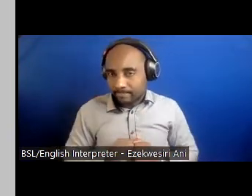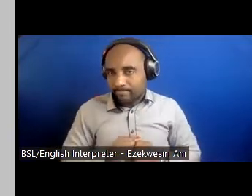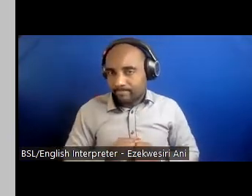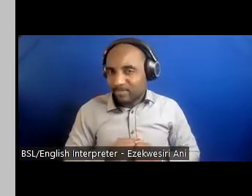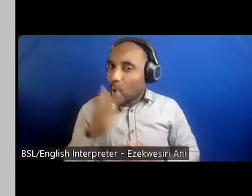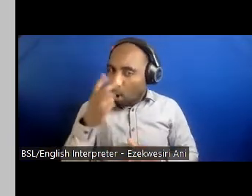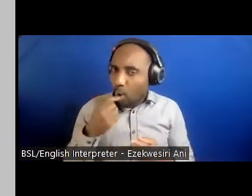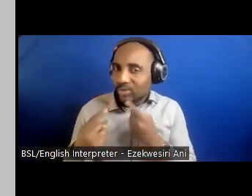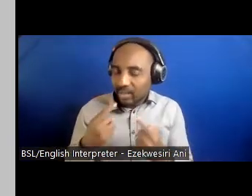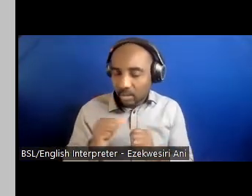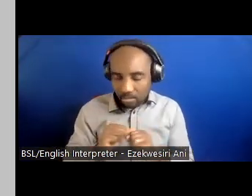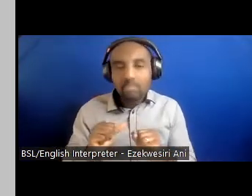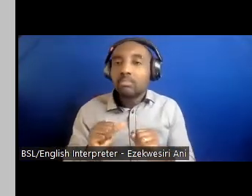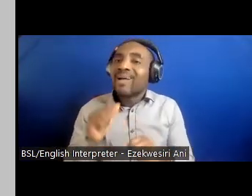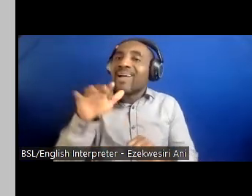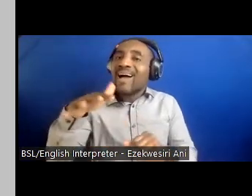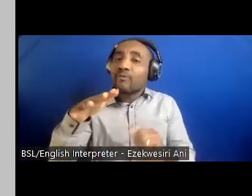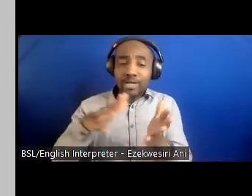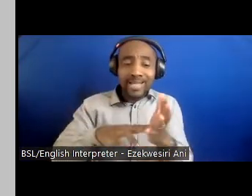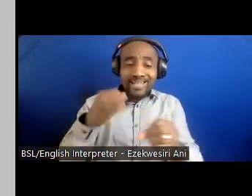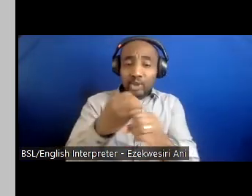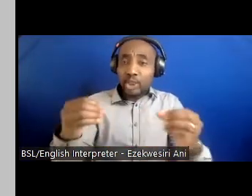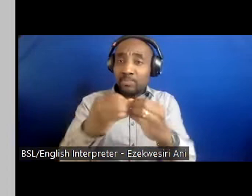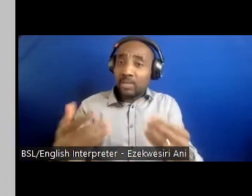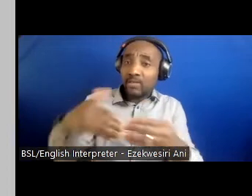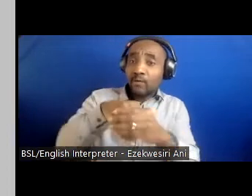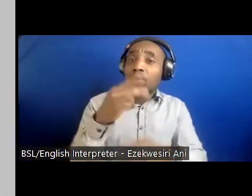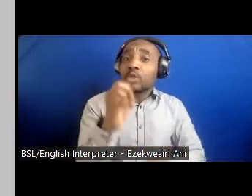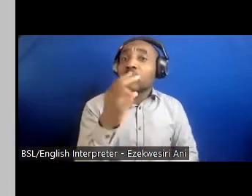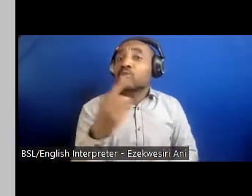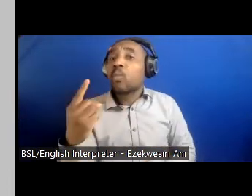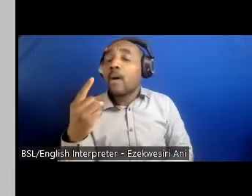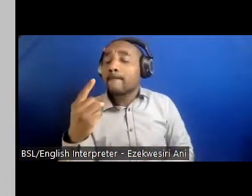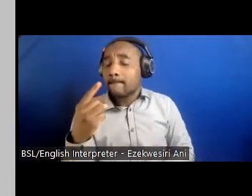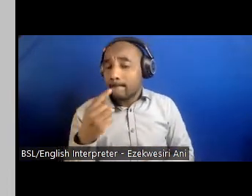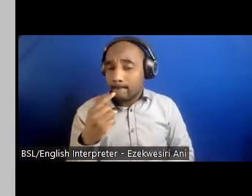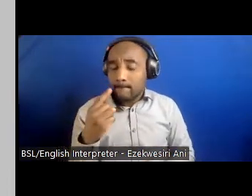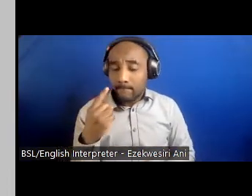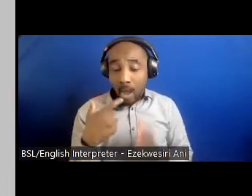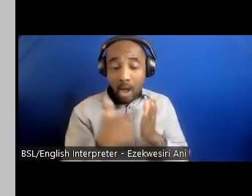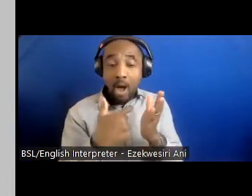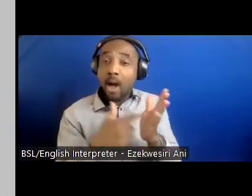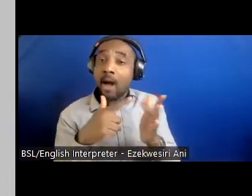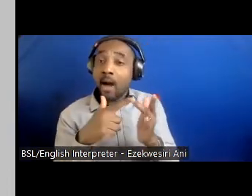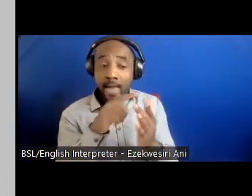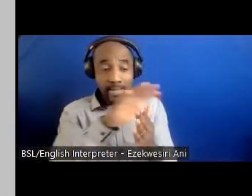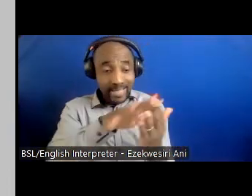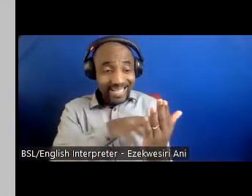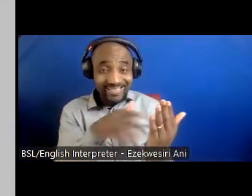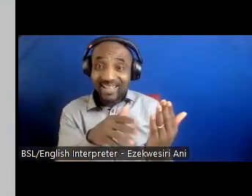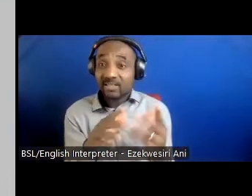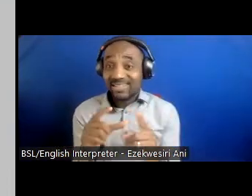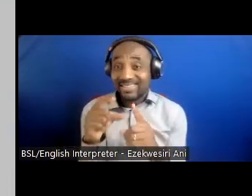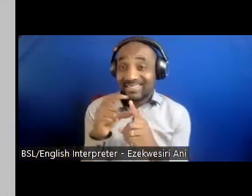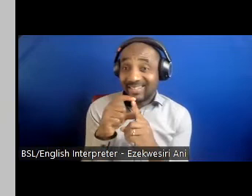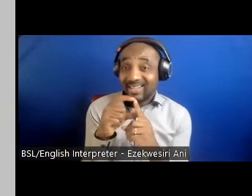The average overall grade for NGBs participating in 2021 Race Representation Index is a D.